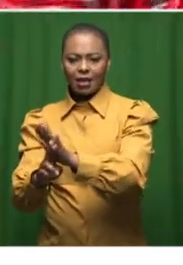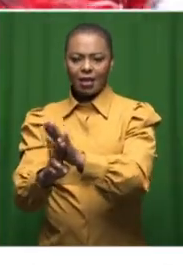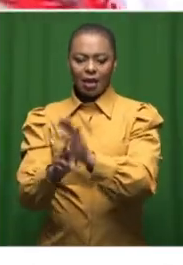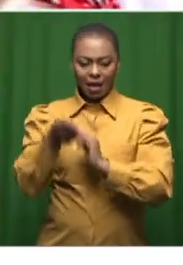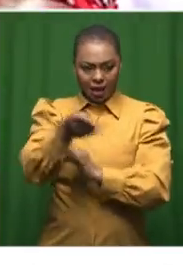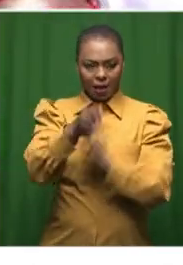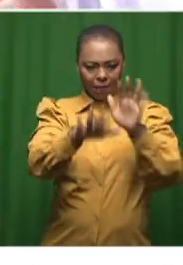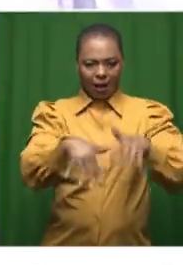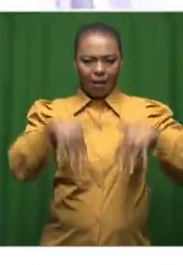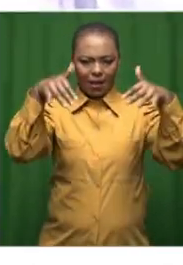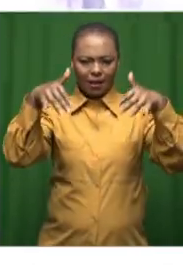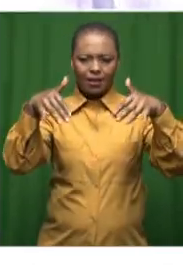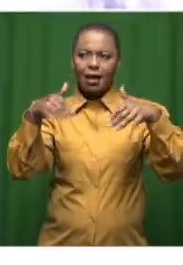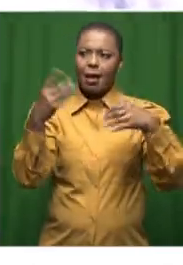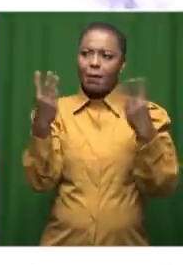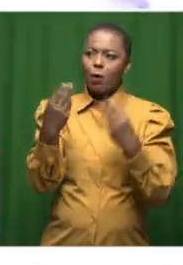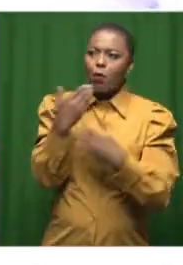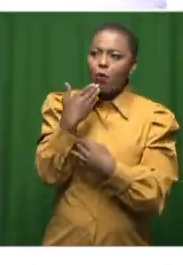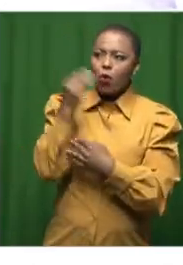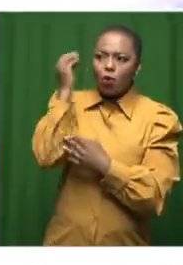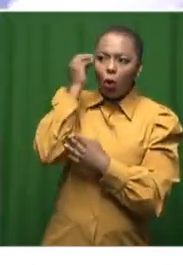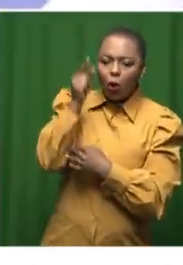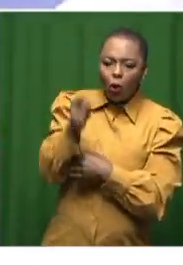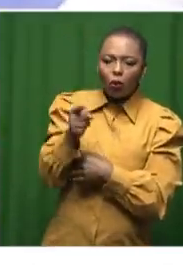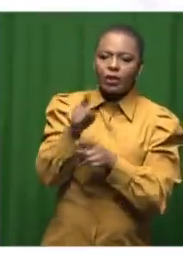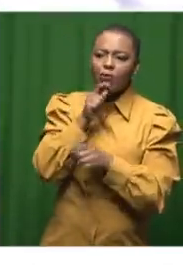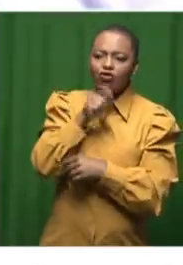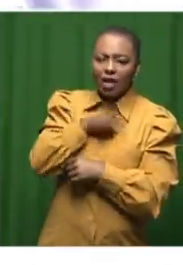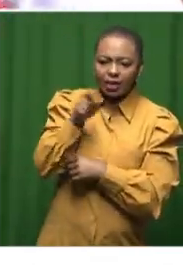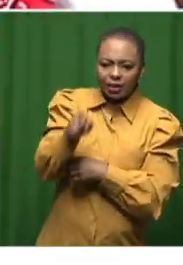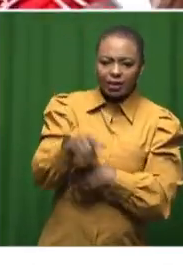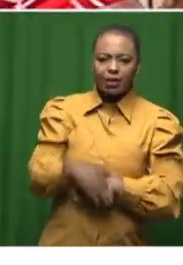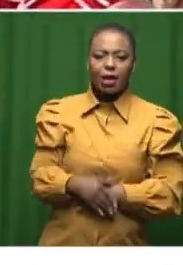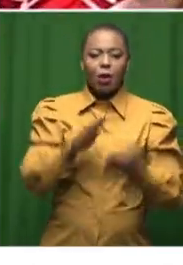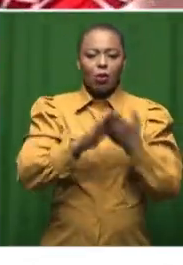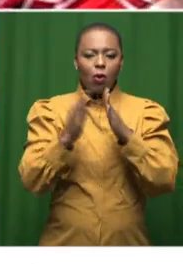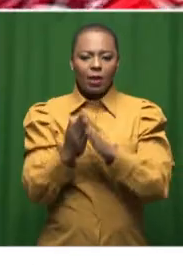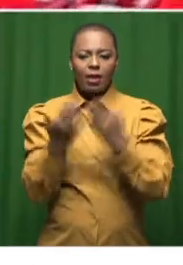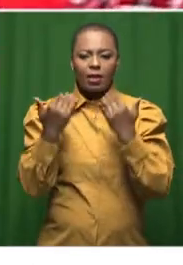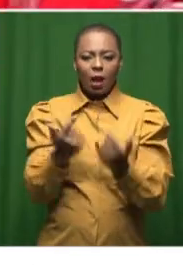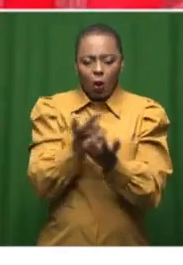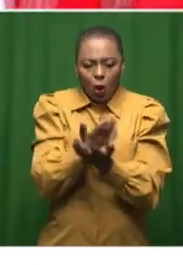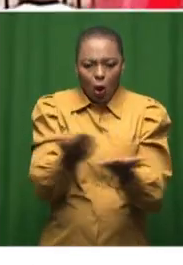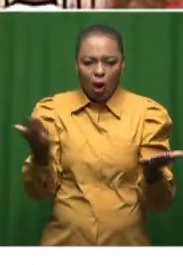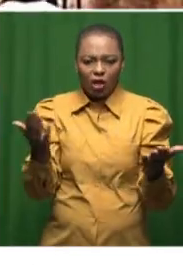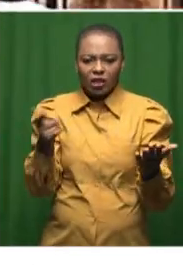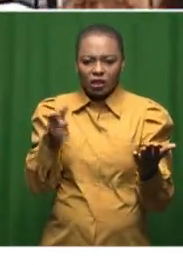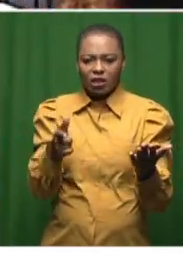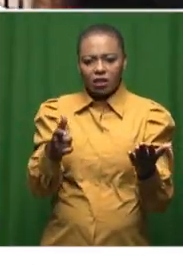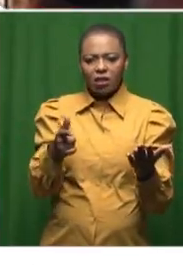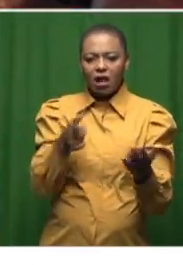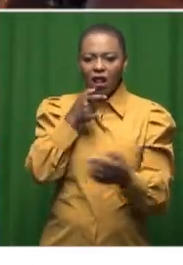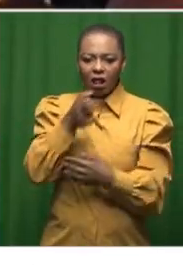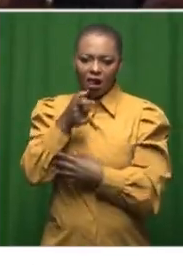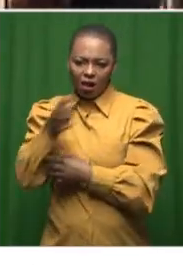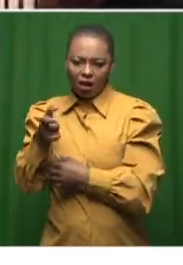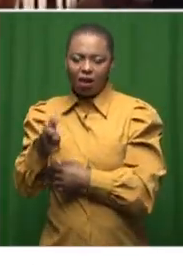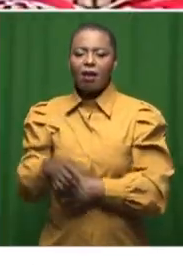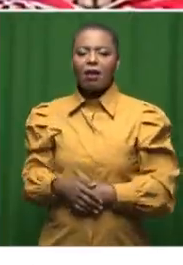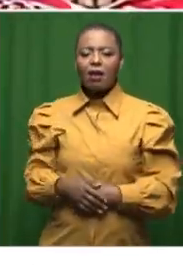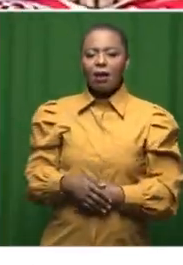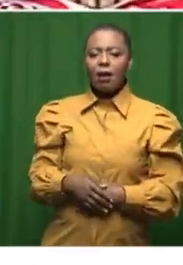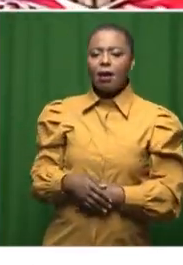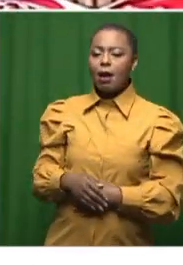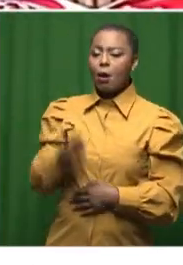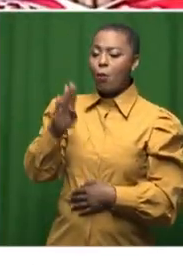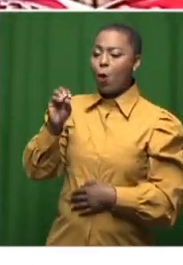their say about the launch of the political platform. BOSA is bringing the new hope because with BOSA, ordinary citizens are going